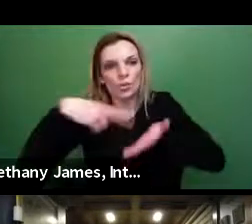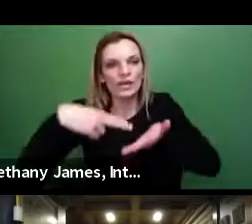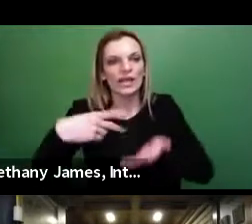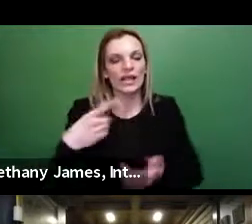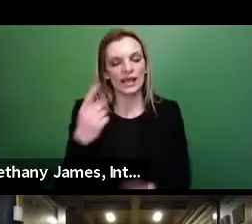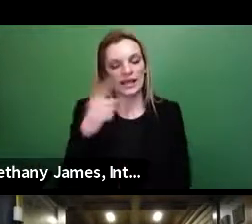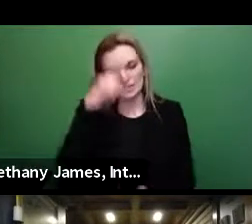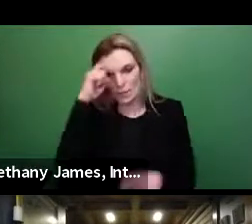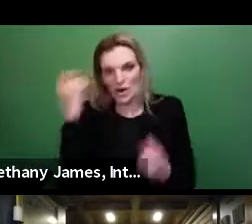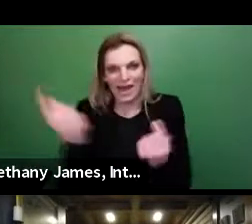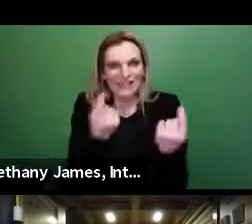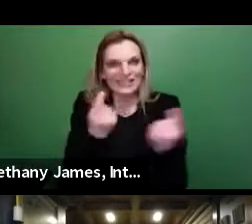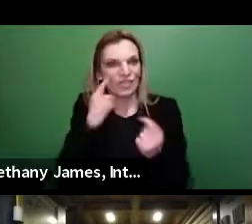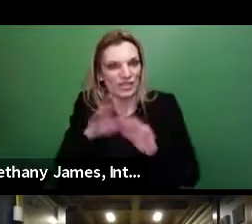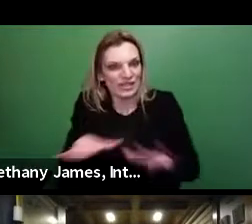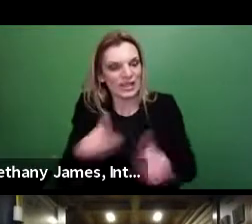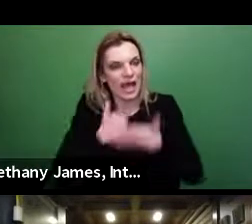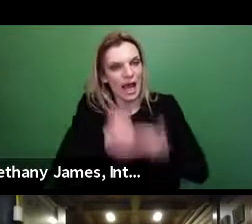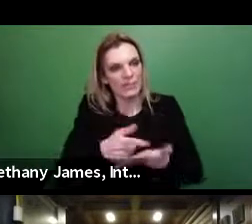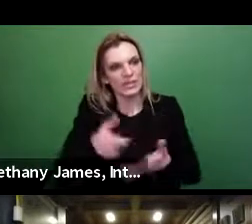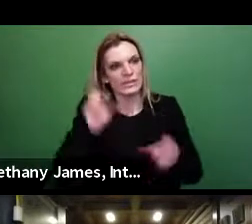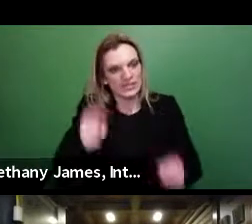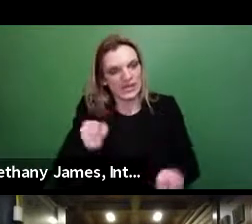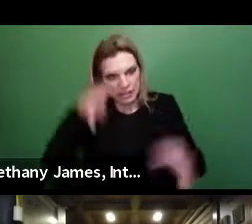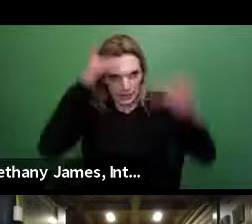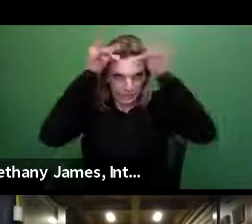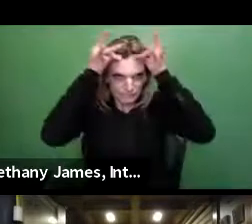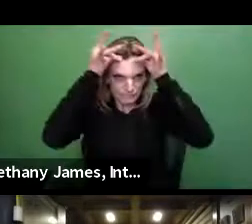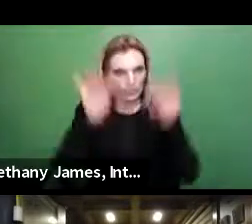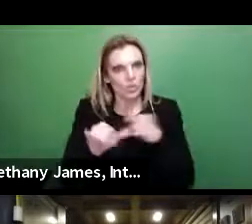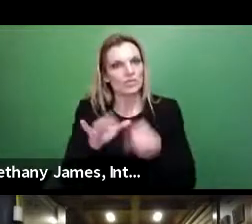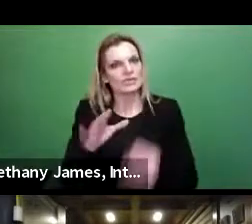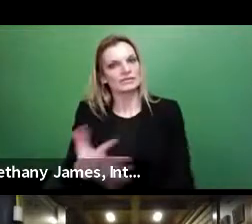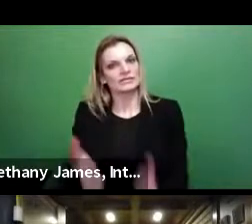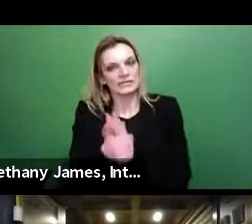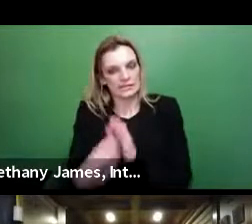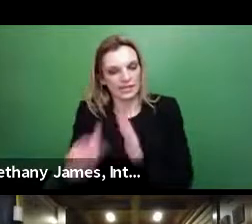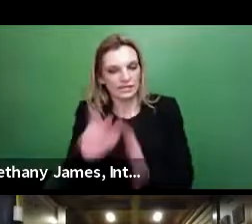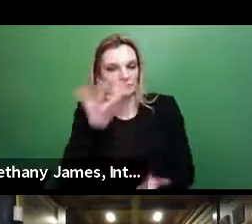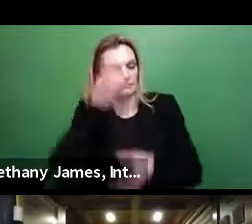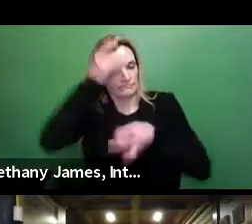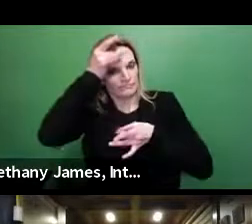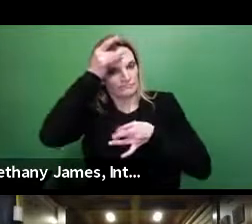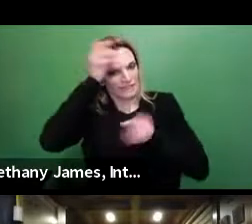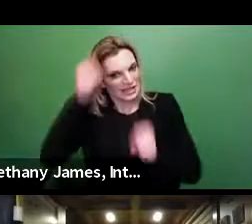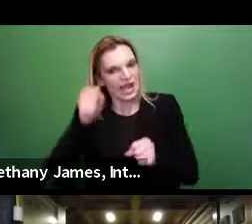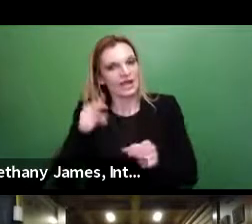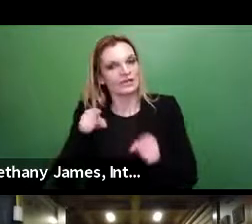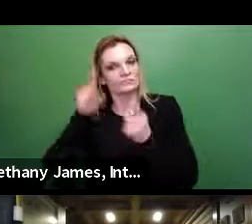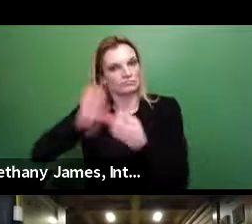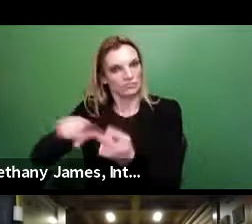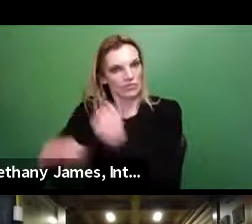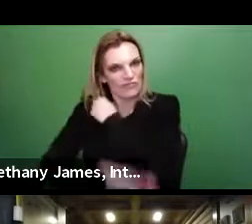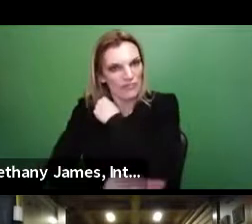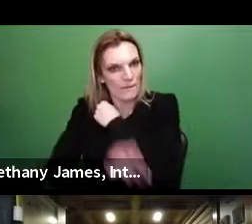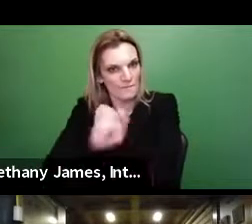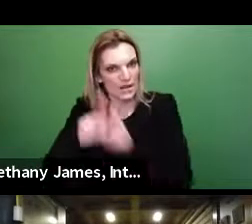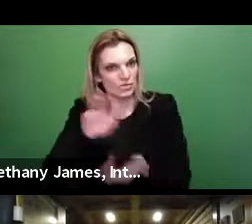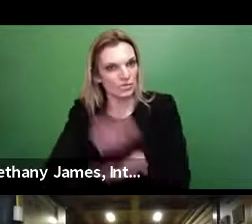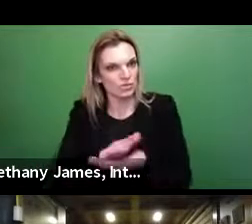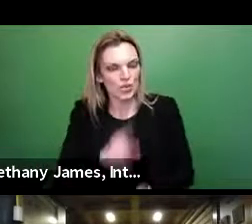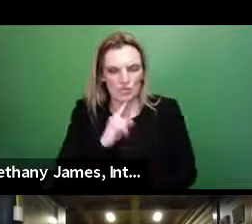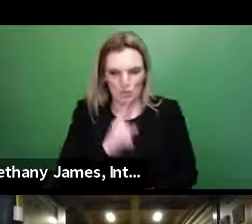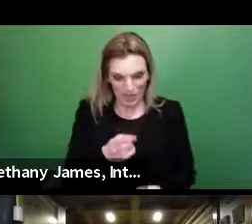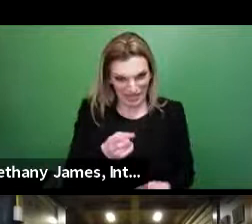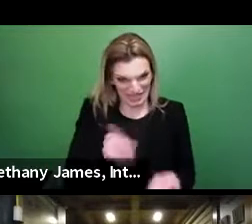kids has helped them retain those skills learned during the academic year and bring them back stronger in the fall. They're very low cost